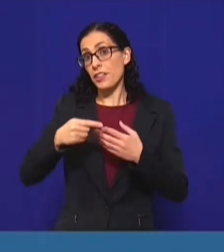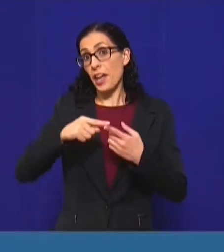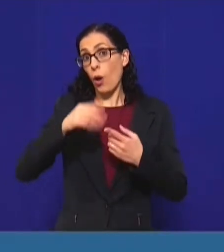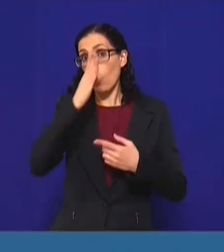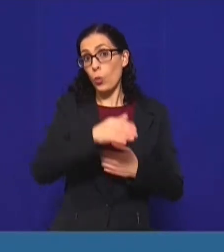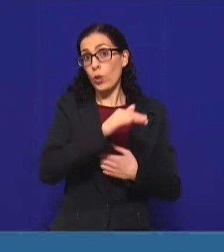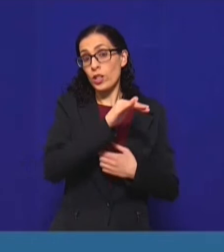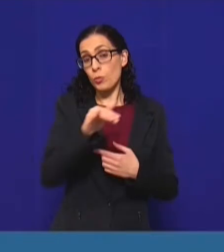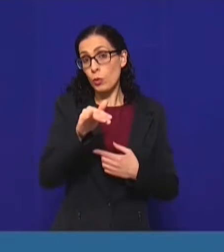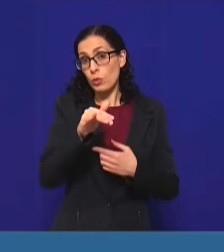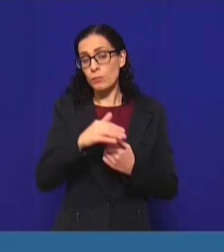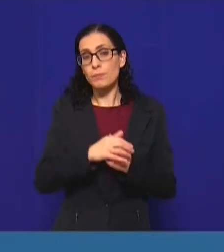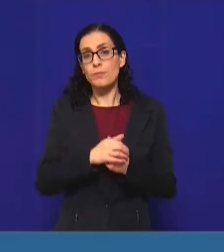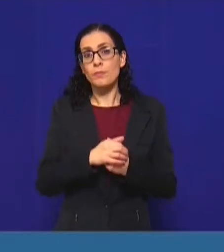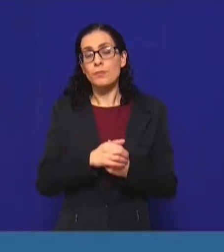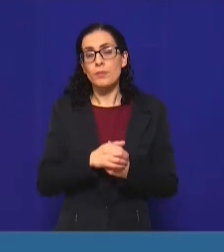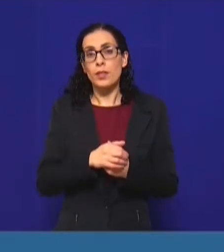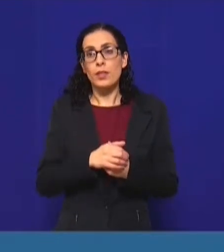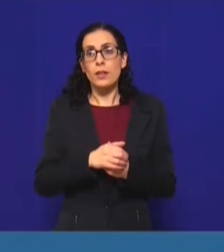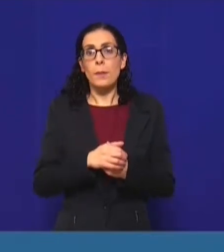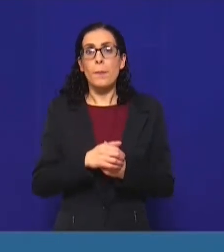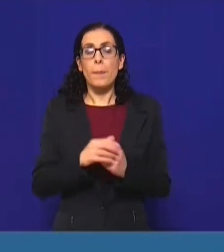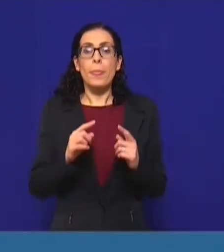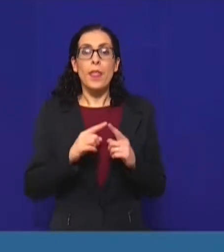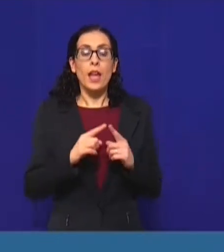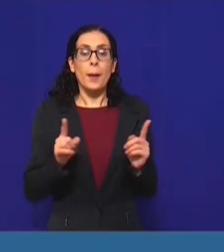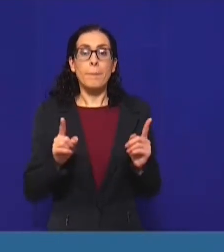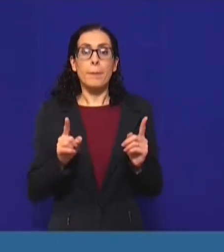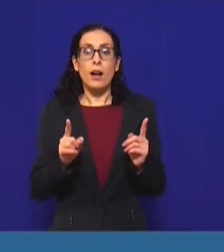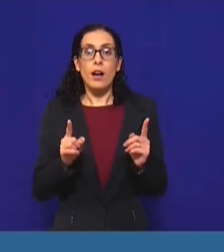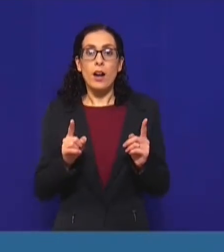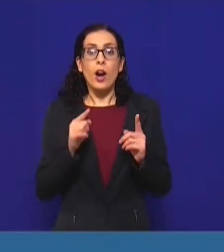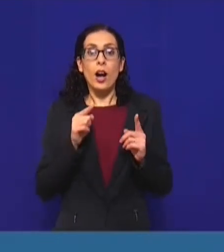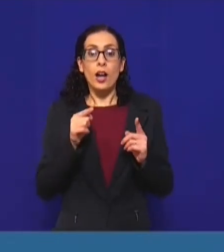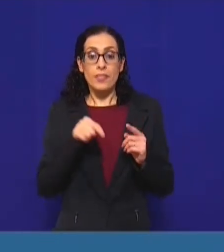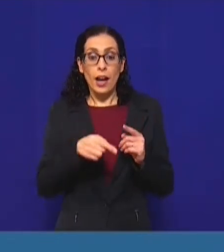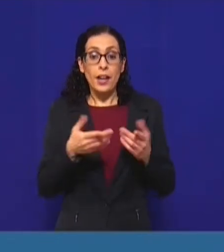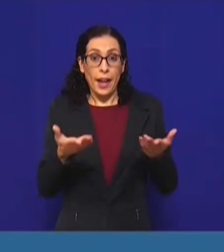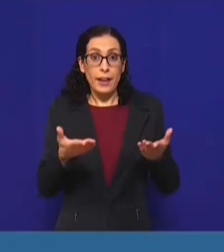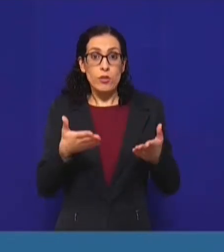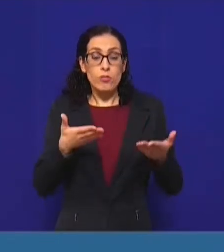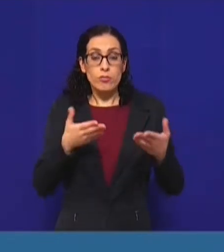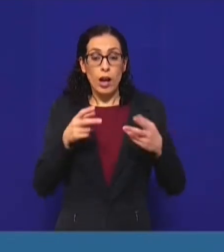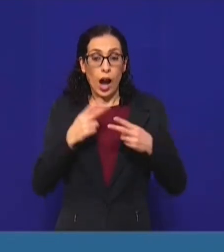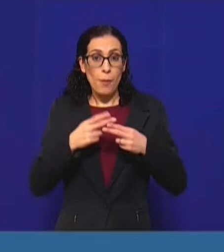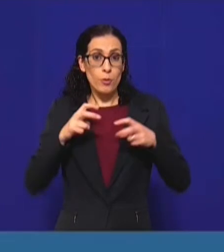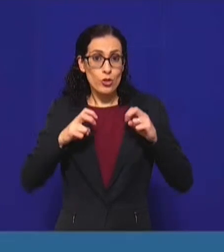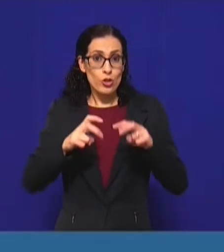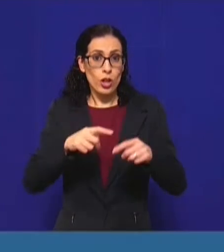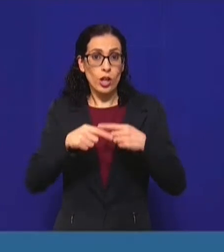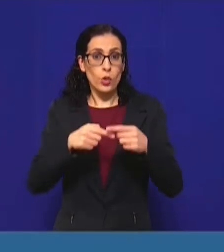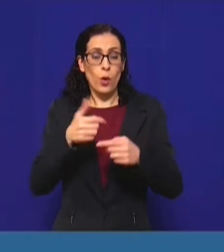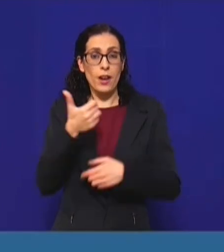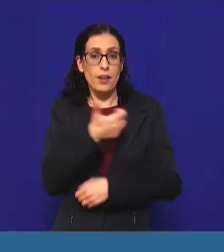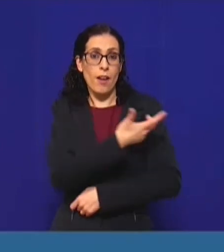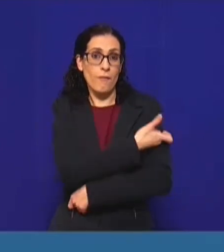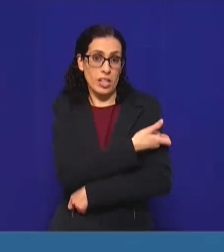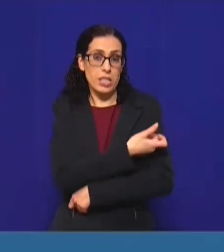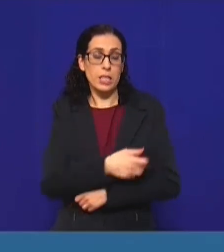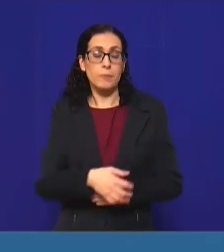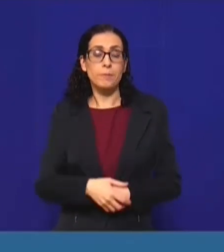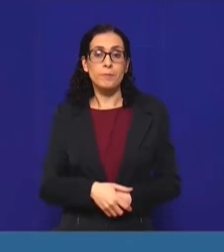U dan huwa kif saru l-istudji fuq dawn il-viruses u fuq dawn il-vaccines. U allura hemmhekk nifhmu